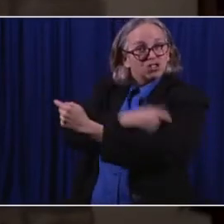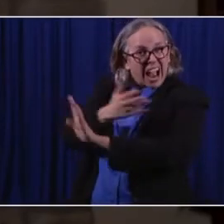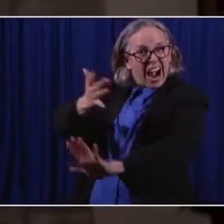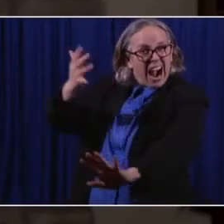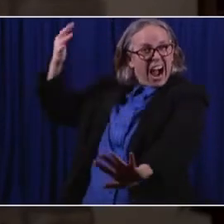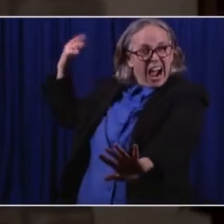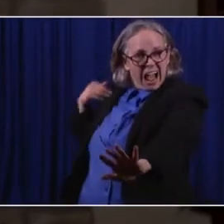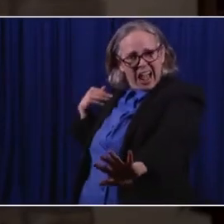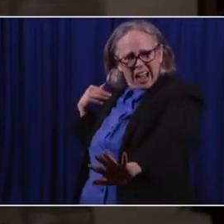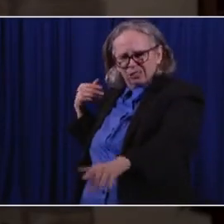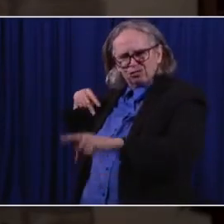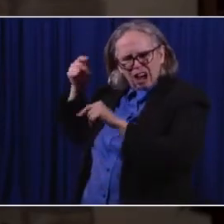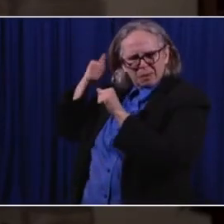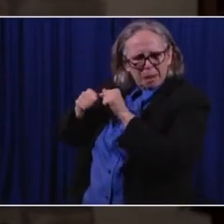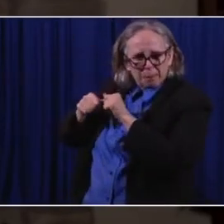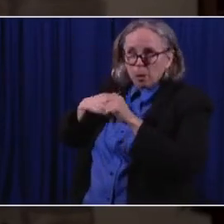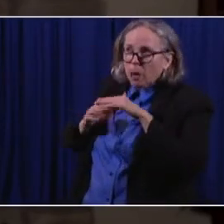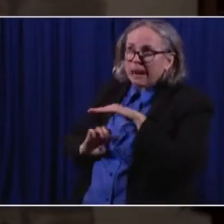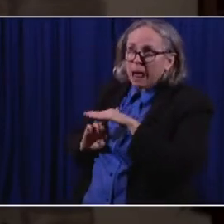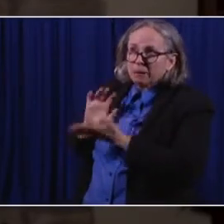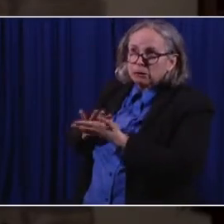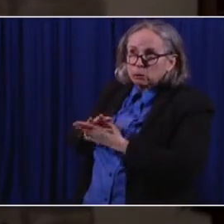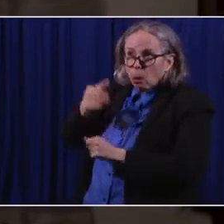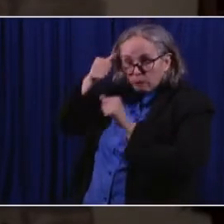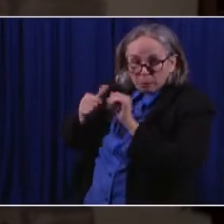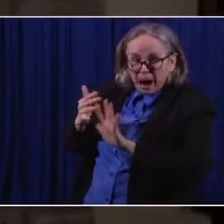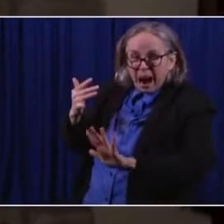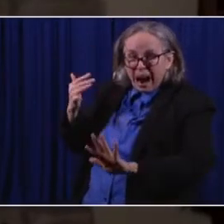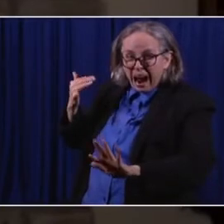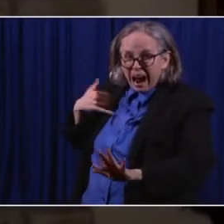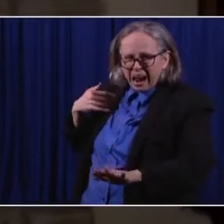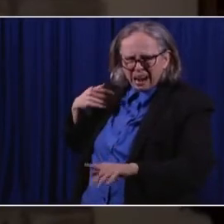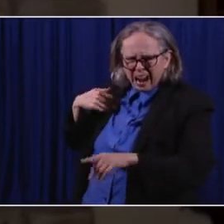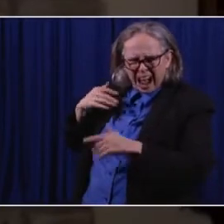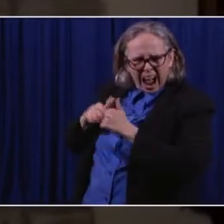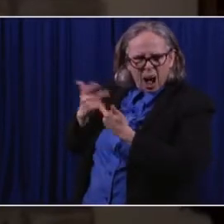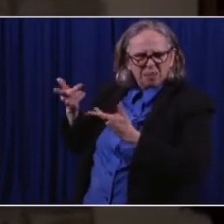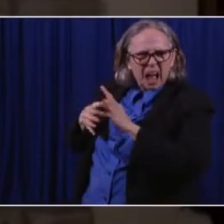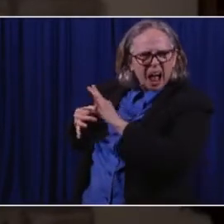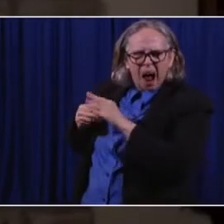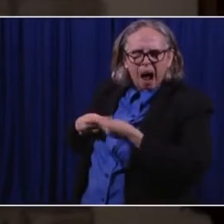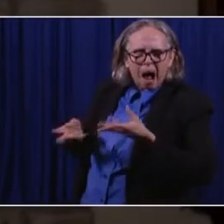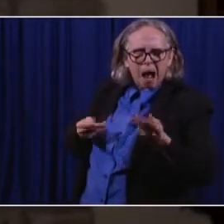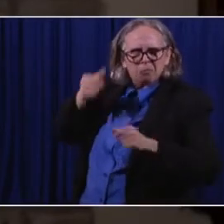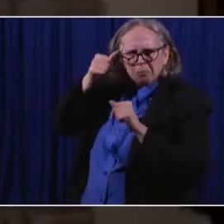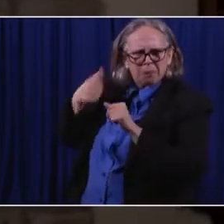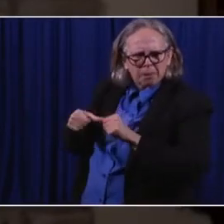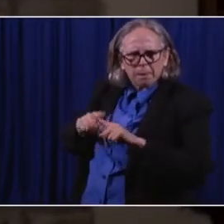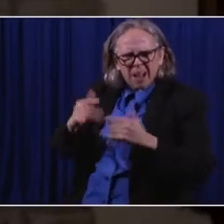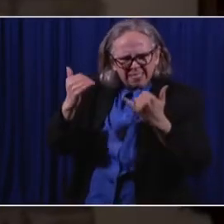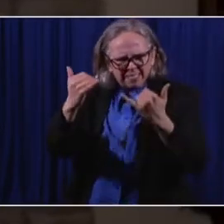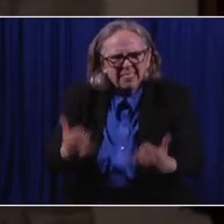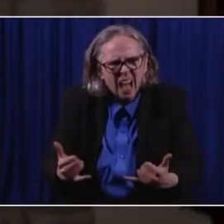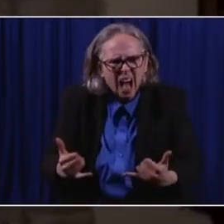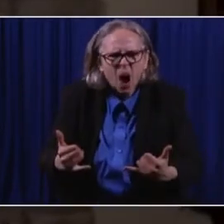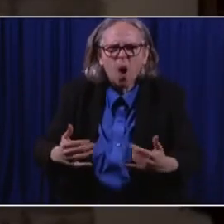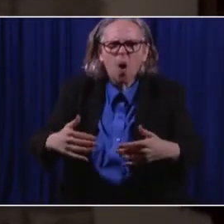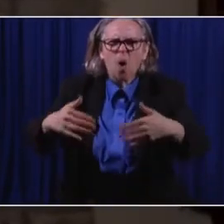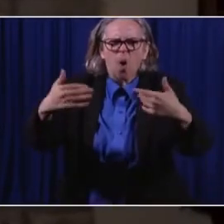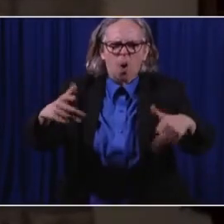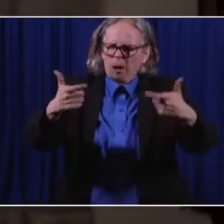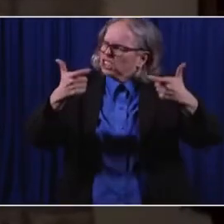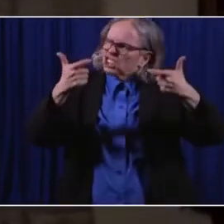Elementary School. You know, I'm not sure how that compared in size. But this is something very, very big, and there's